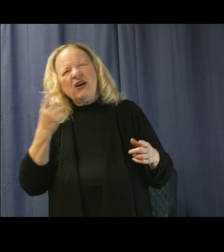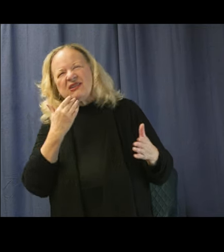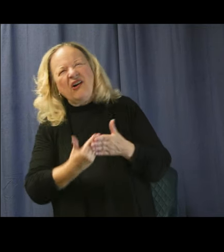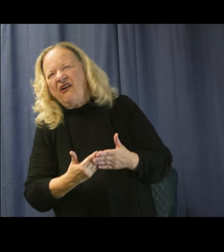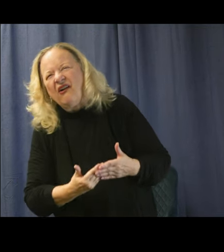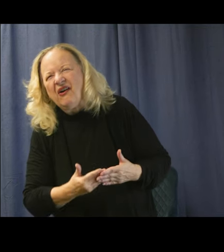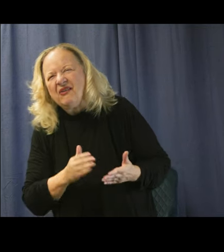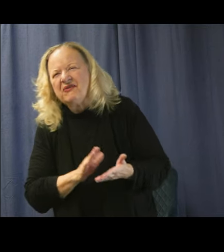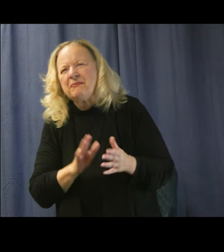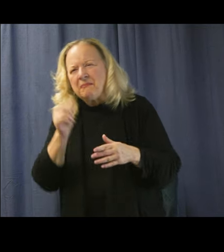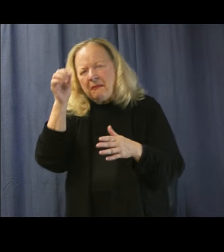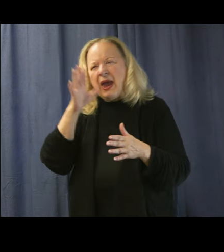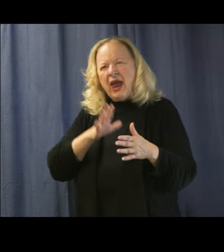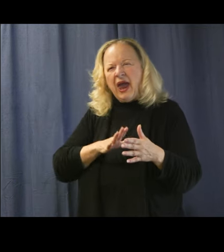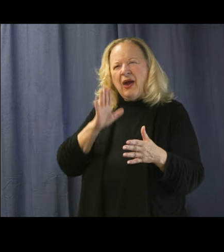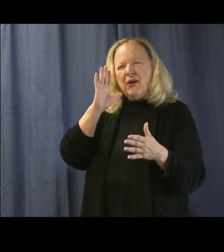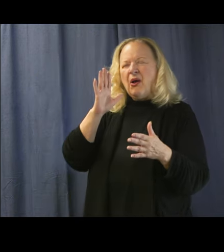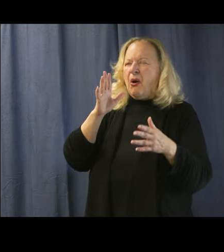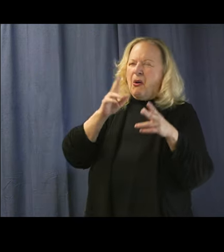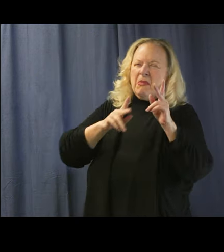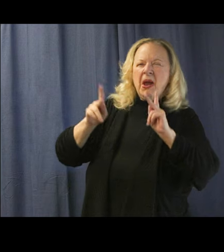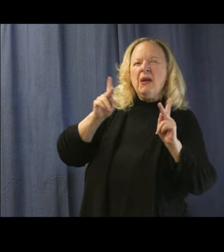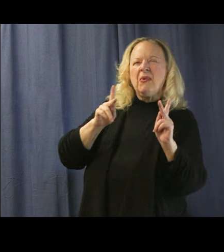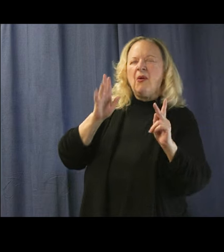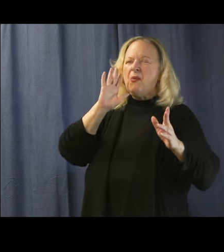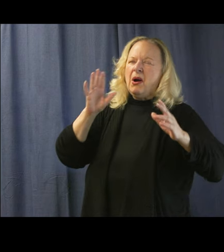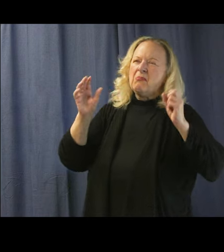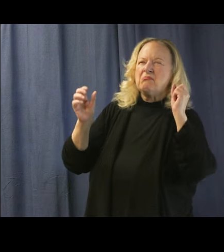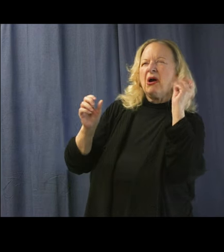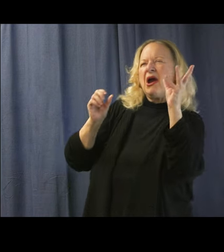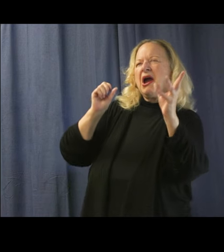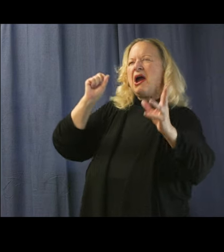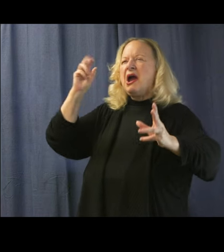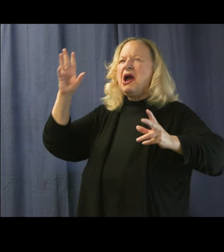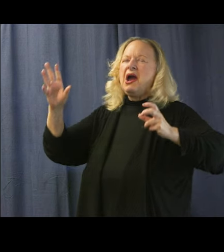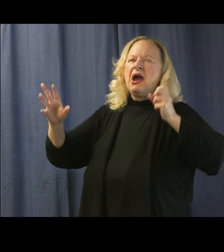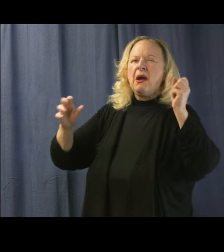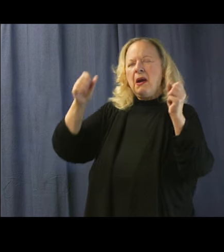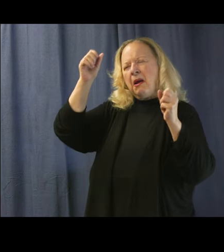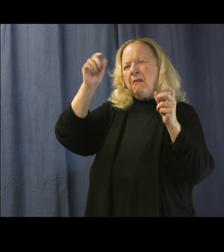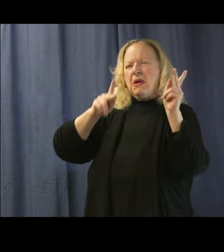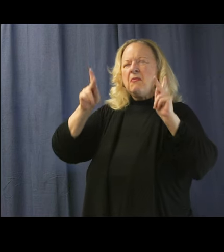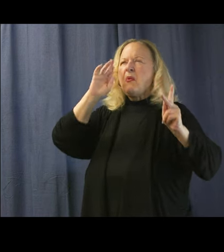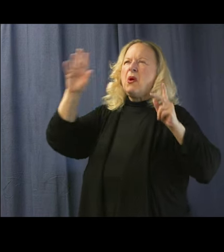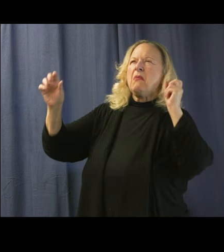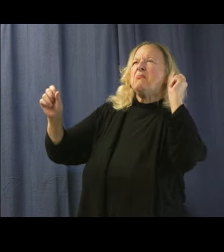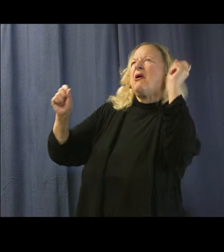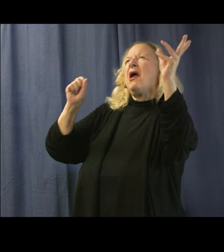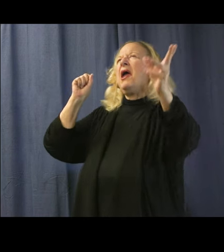that men will praise. All that men will praise. All that men will praise.